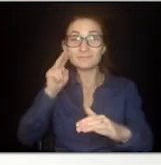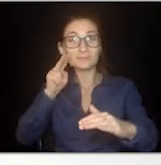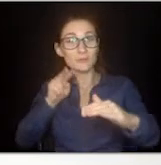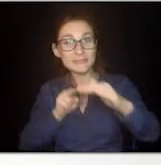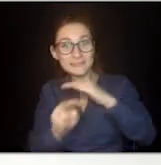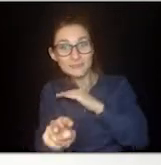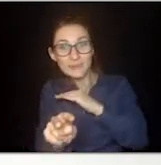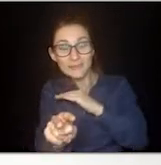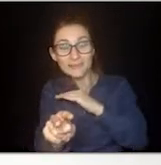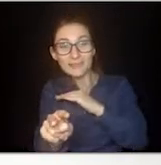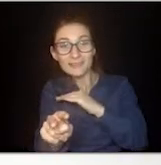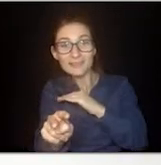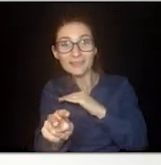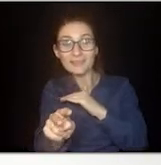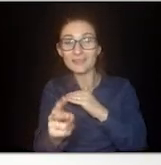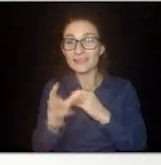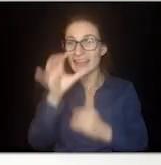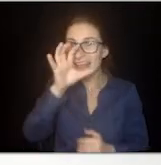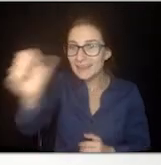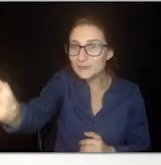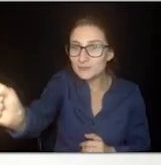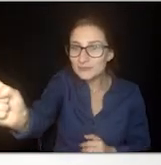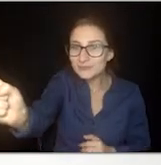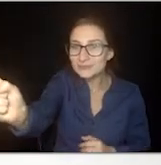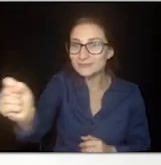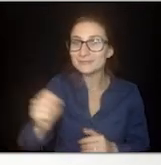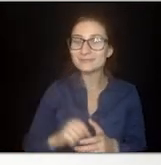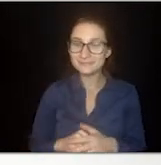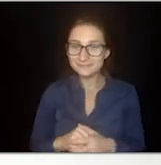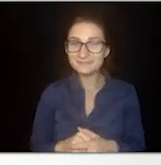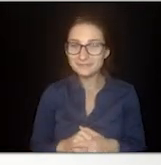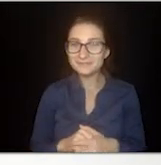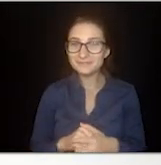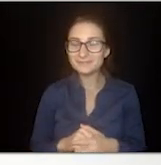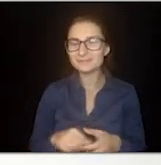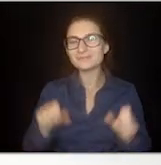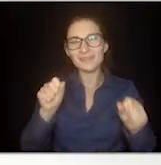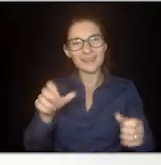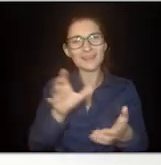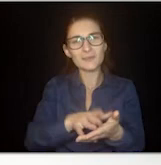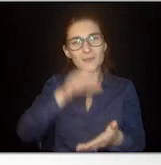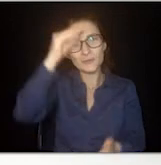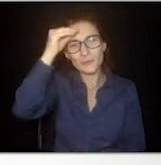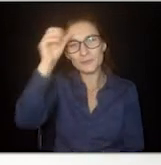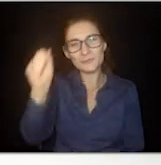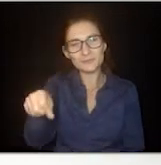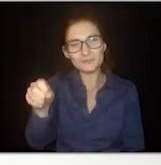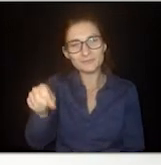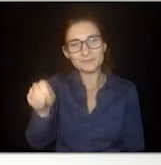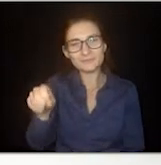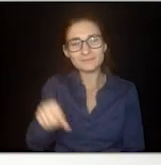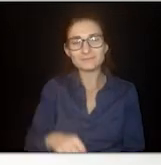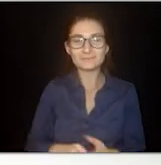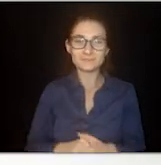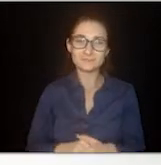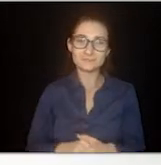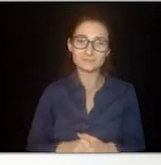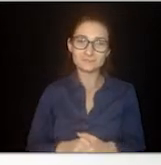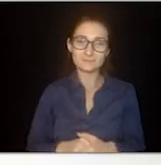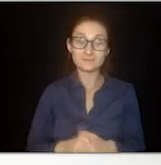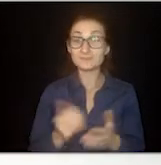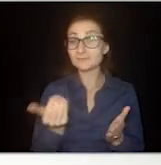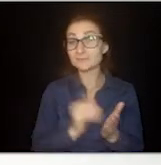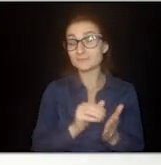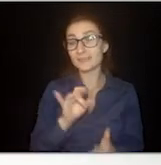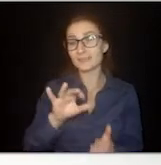Consistent, predictable, and engaging. So they are able to learn these things. But again, if